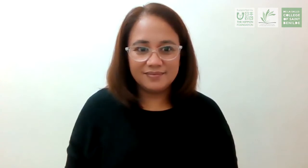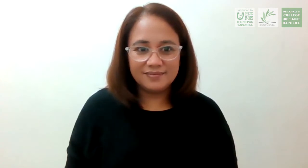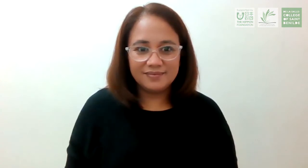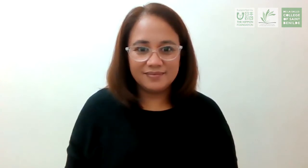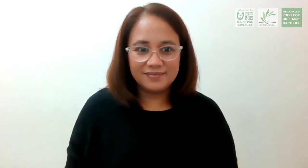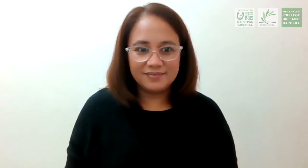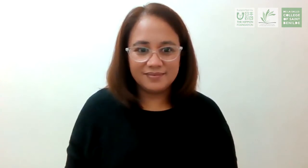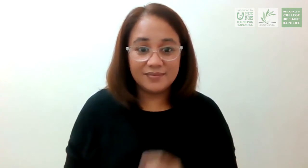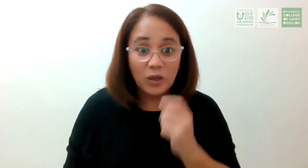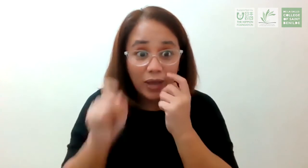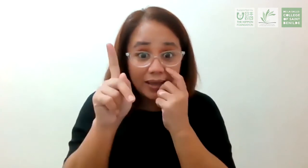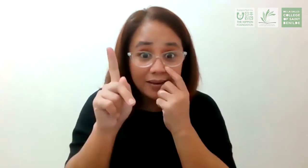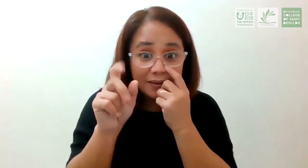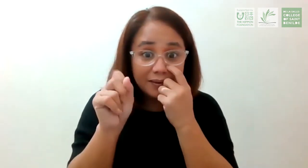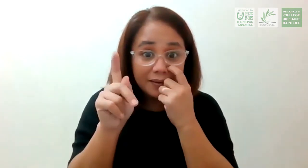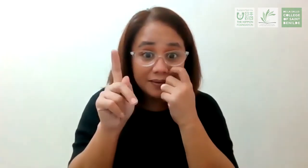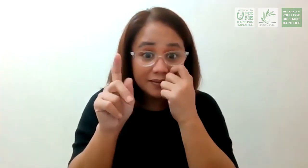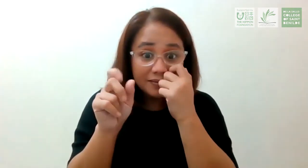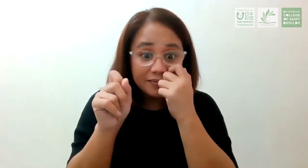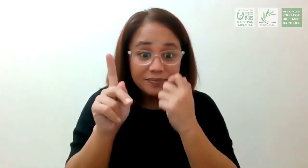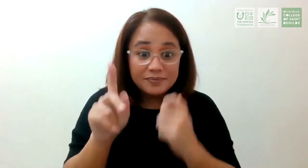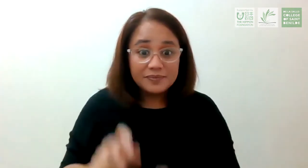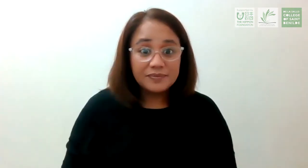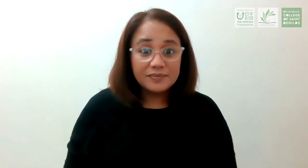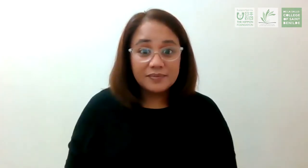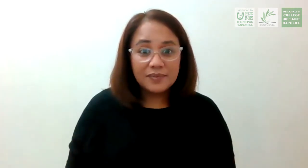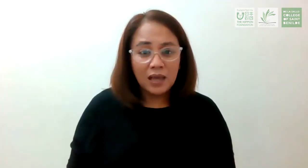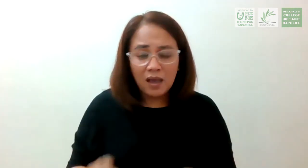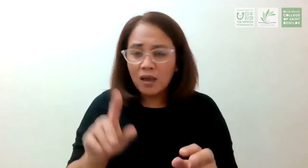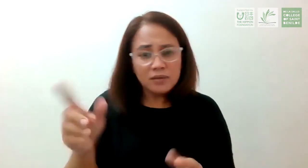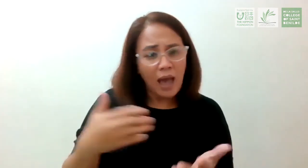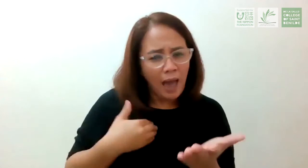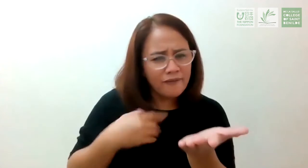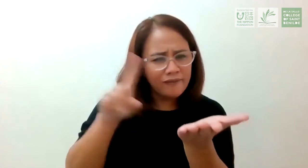Okay. Any more questions about that?